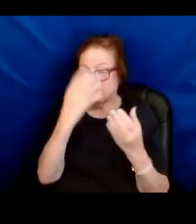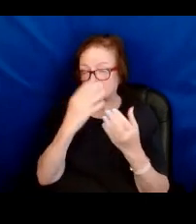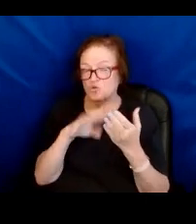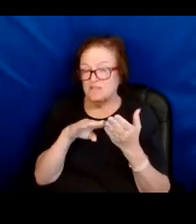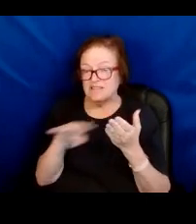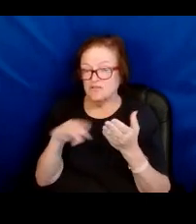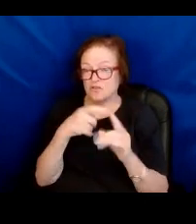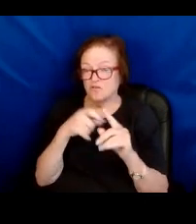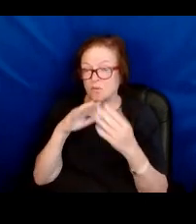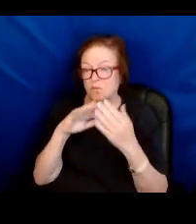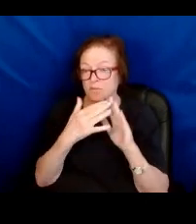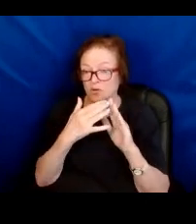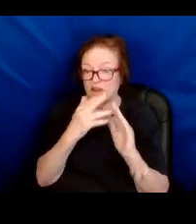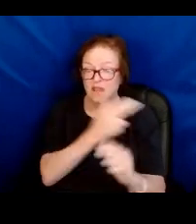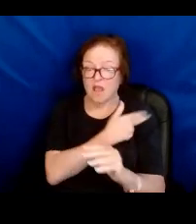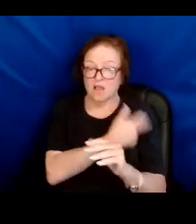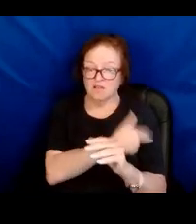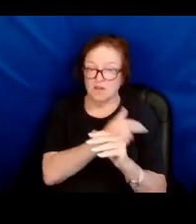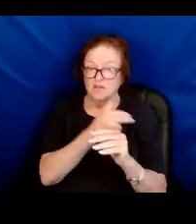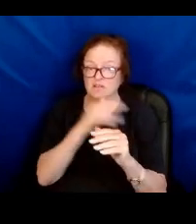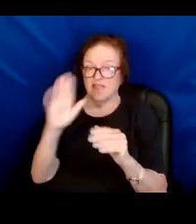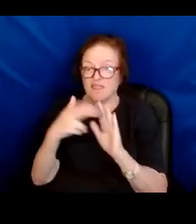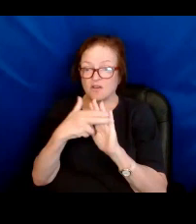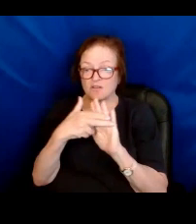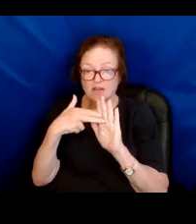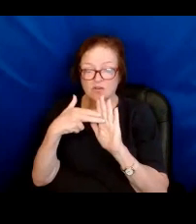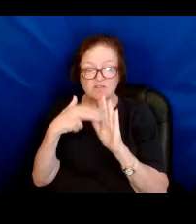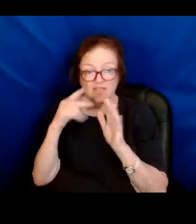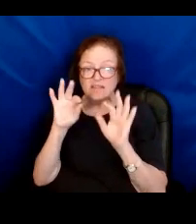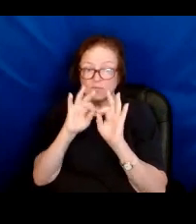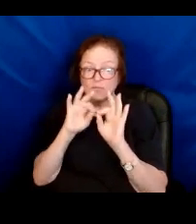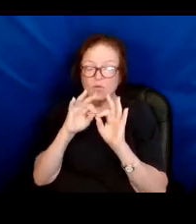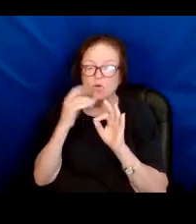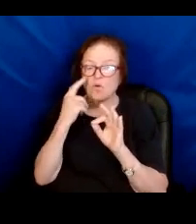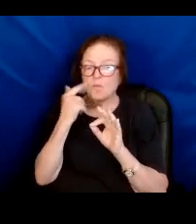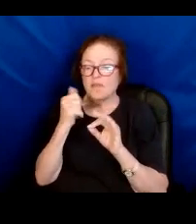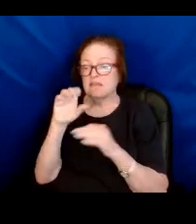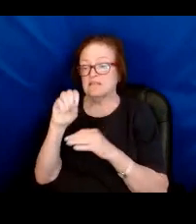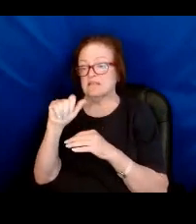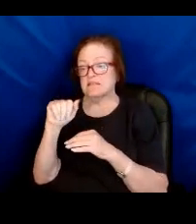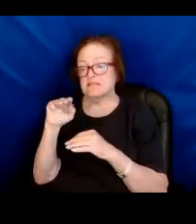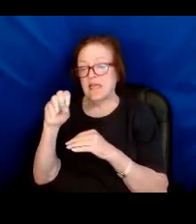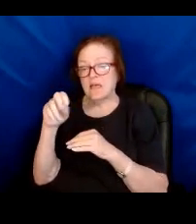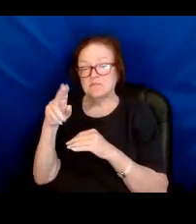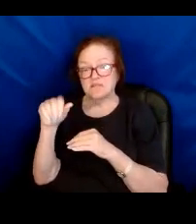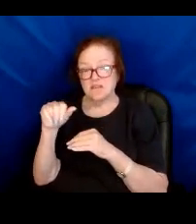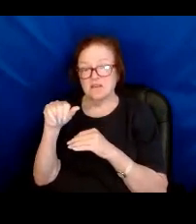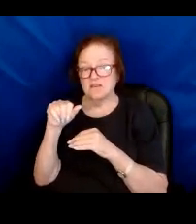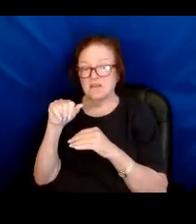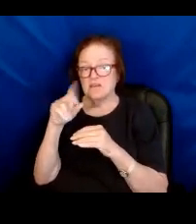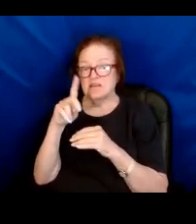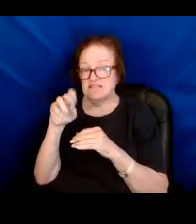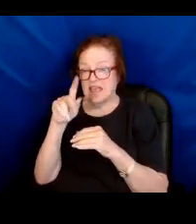community hospitals by diagnoses. That's important because the SAMHSA data gets its specialty providers.